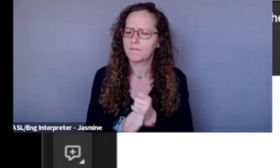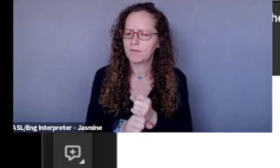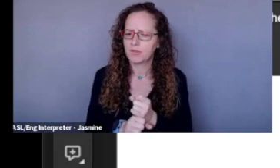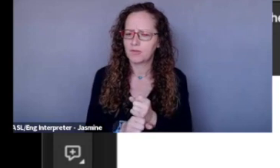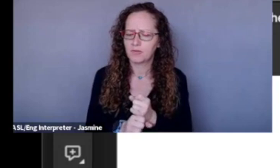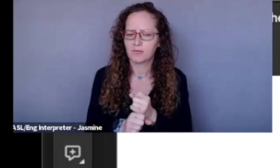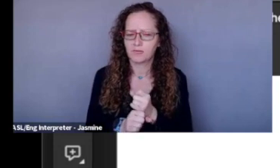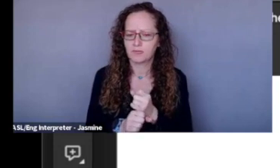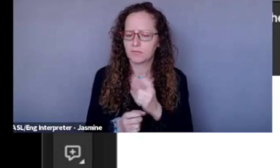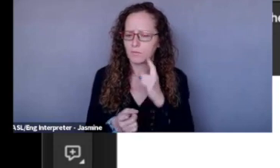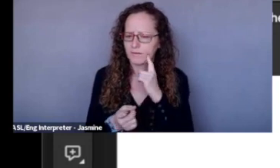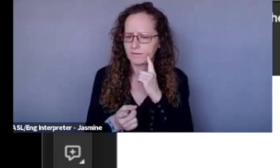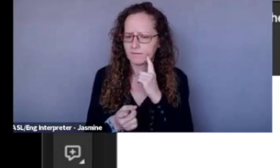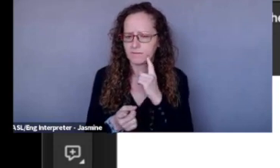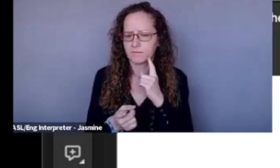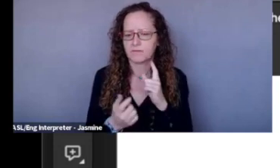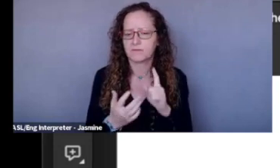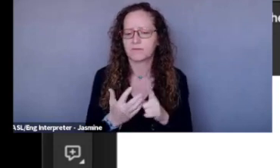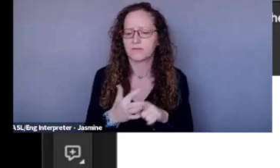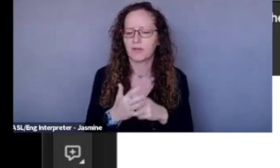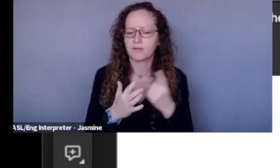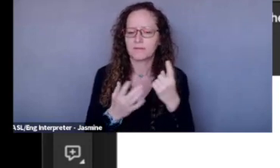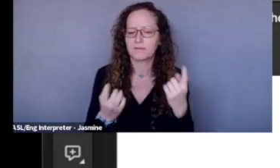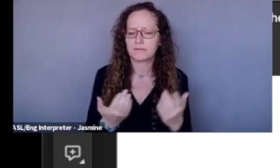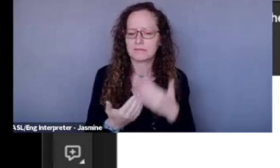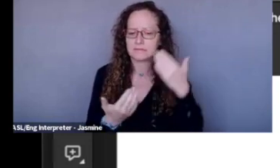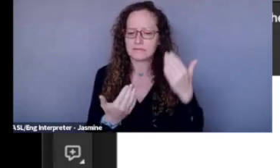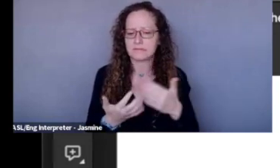to start with something that's relatively easy.